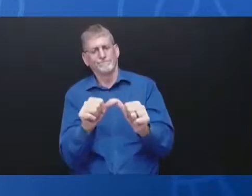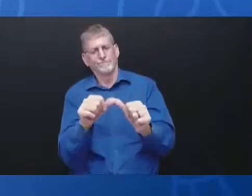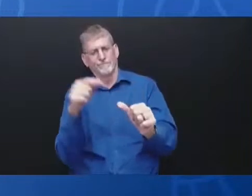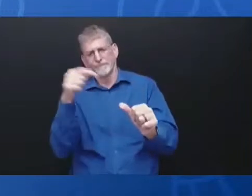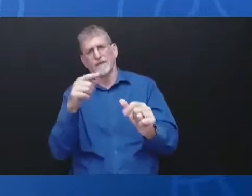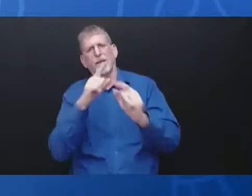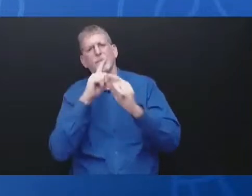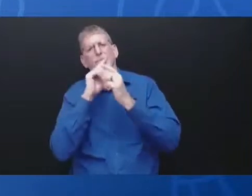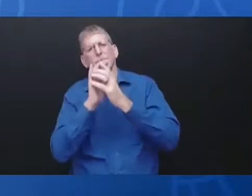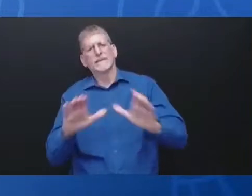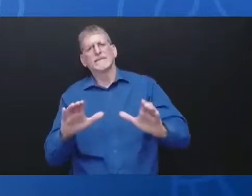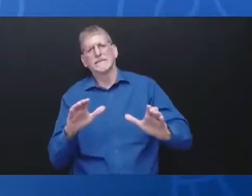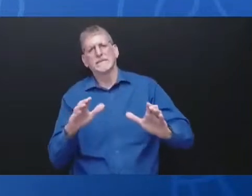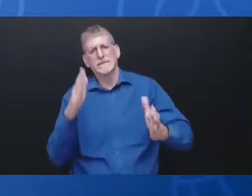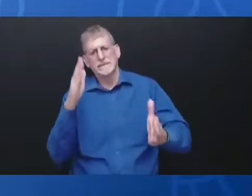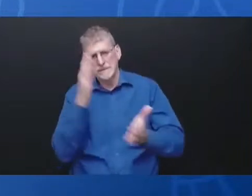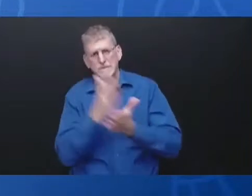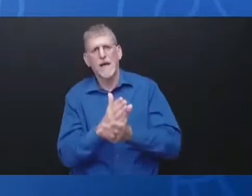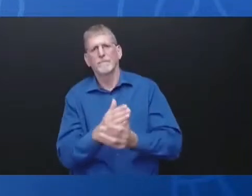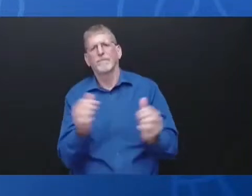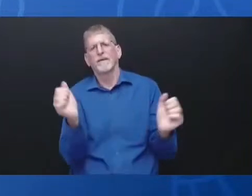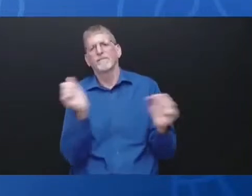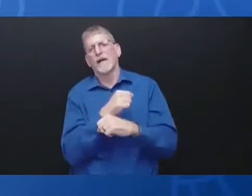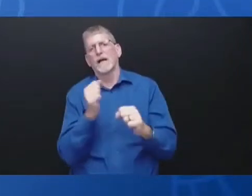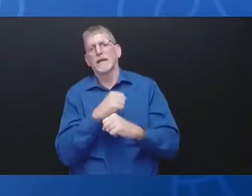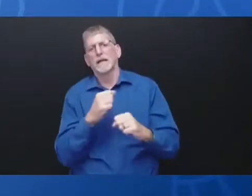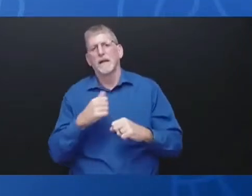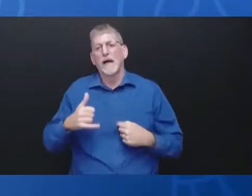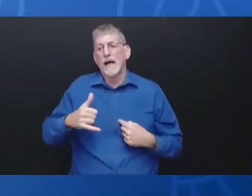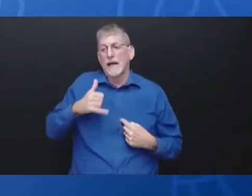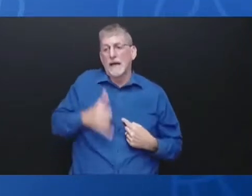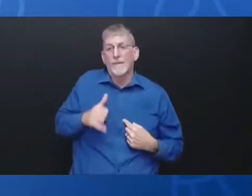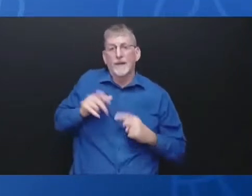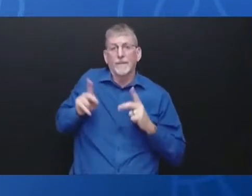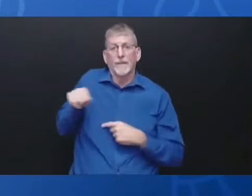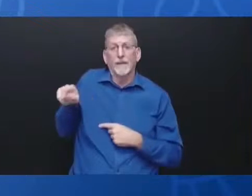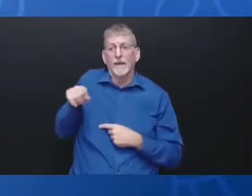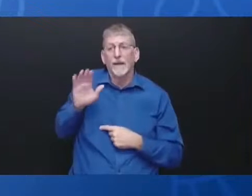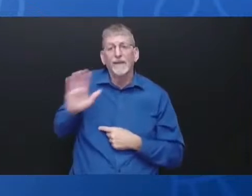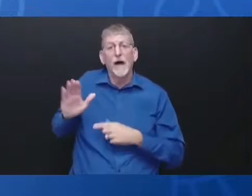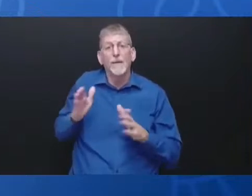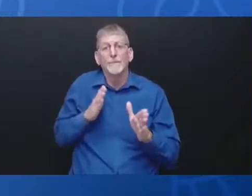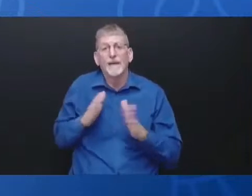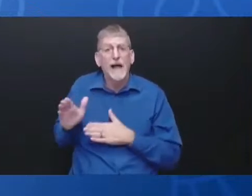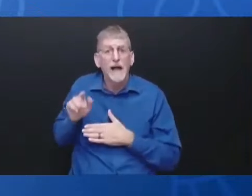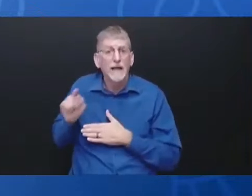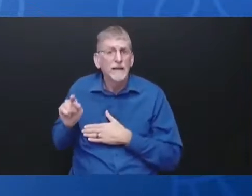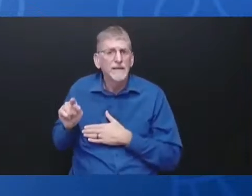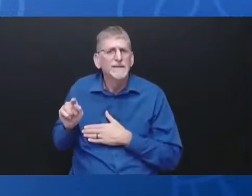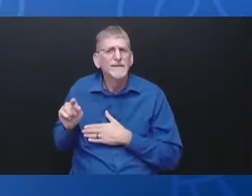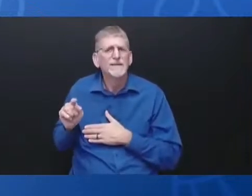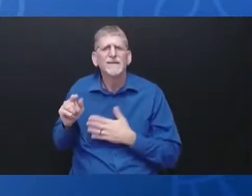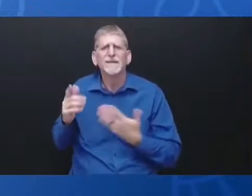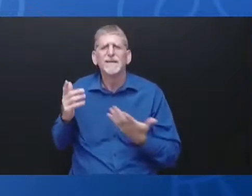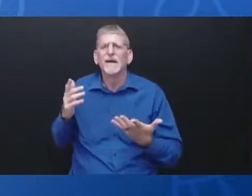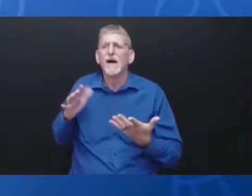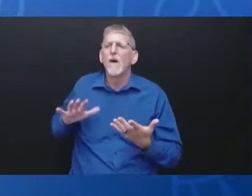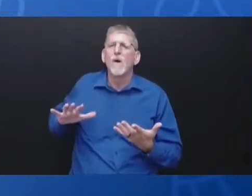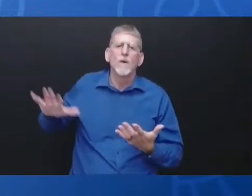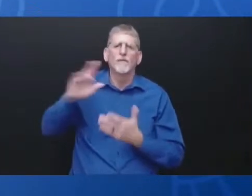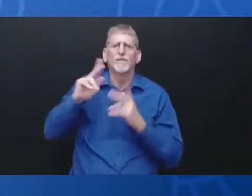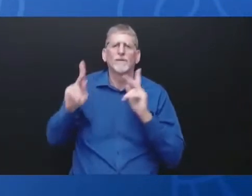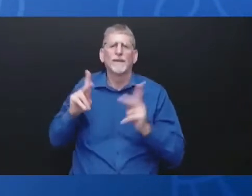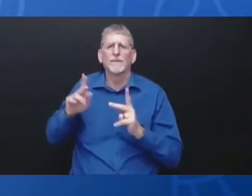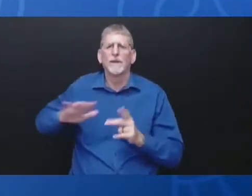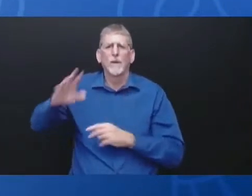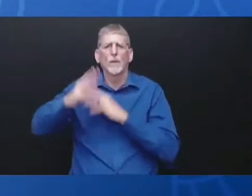Yemenis' lives, and it destroys, obviously, too many lives around the world. Now, yes, sir, you've been waiting patiently. Yes, sir. Two quick questions on